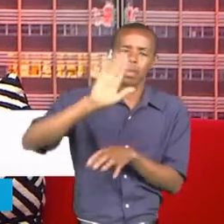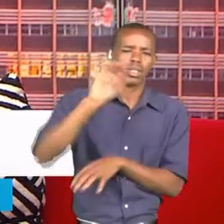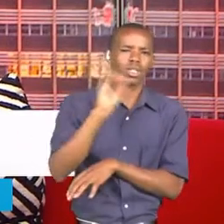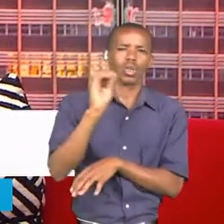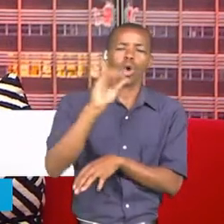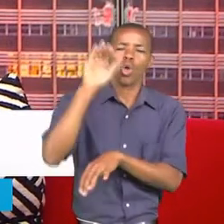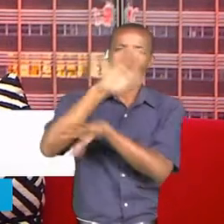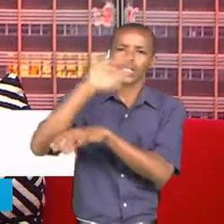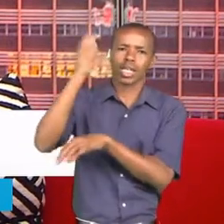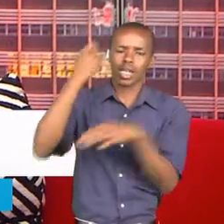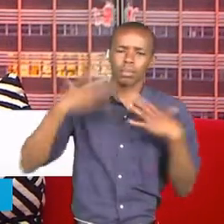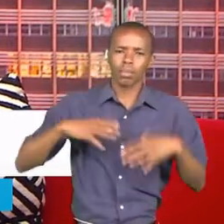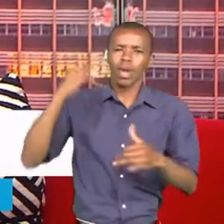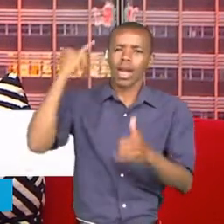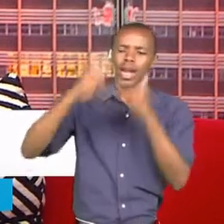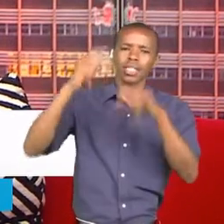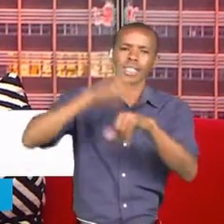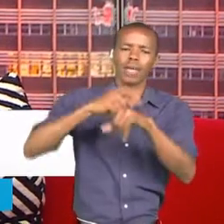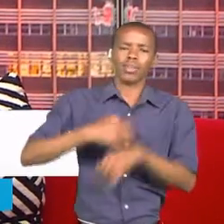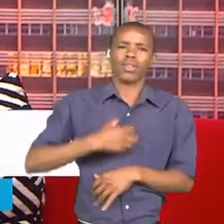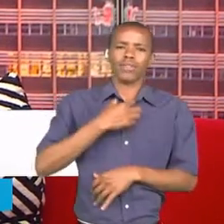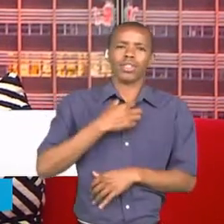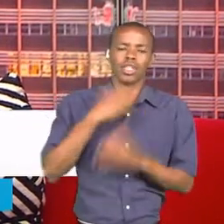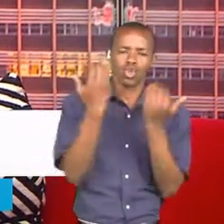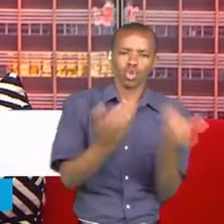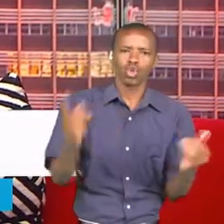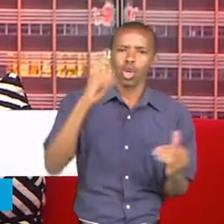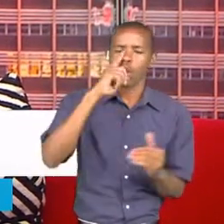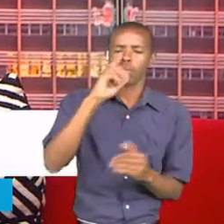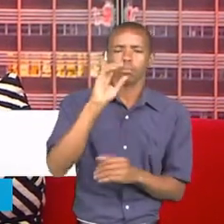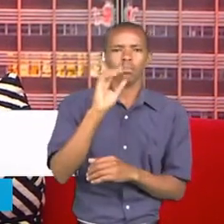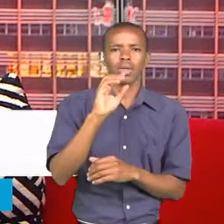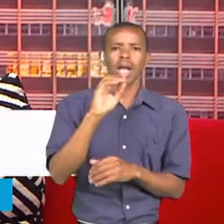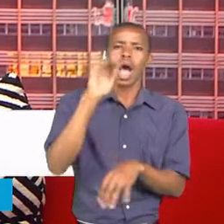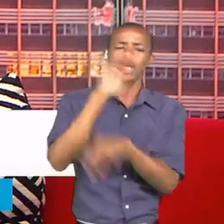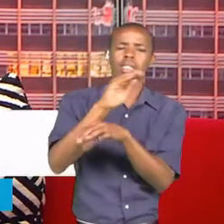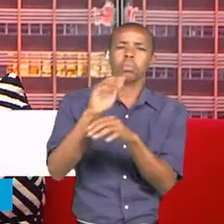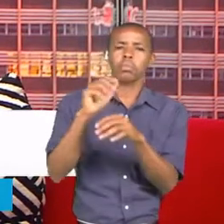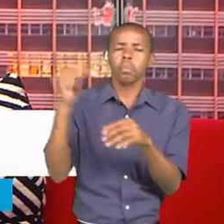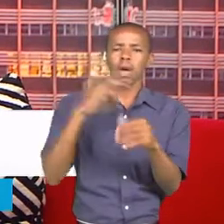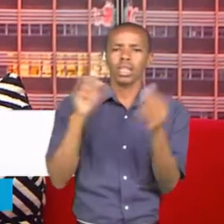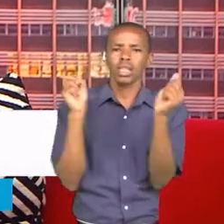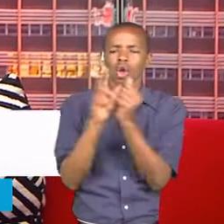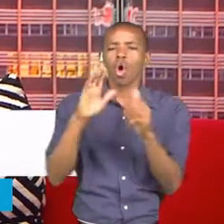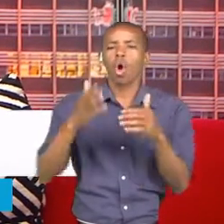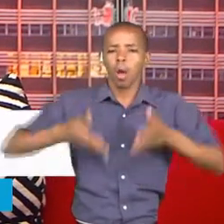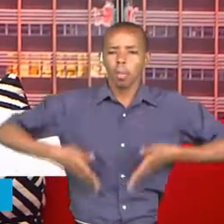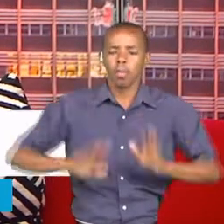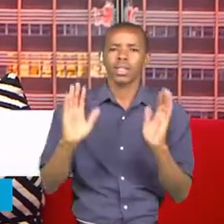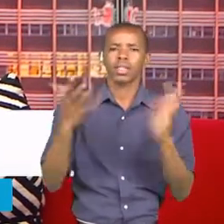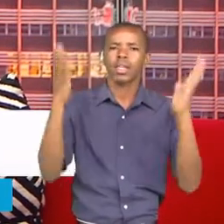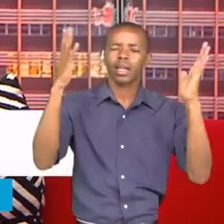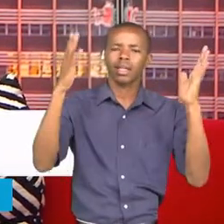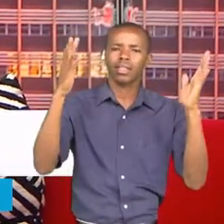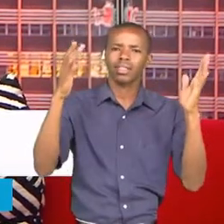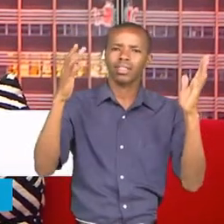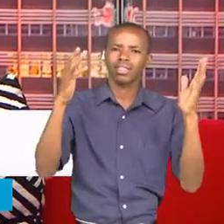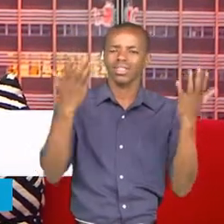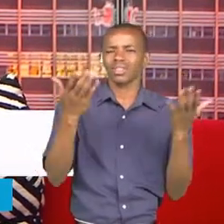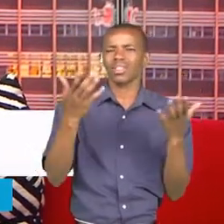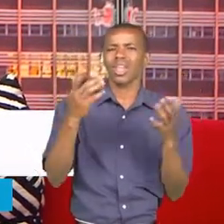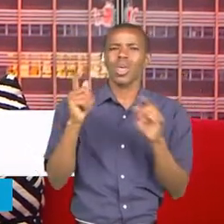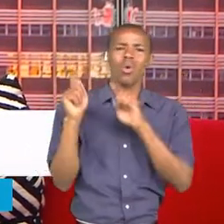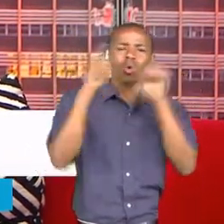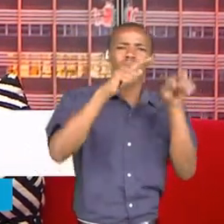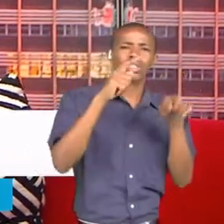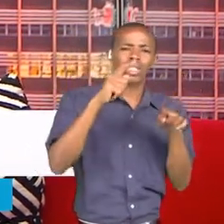a Kenyan when was the last time they visited a children's home, they'll tell you Christmas or their birthday. You wonder whether these children in the children's home only